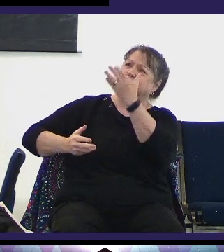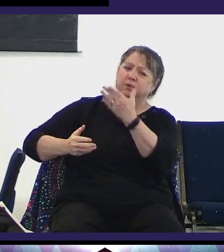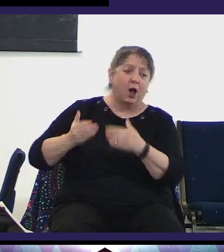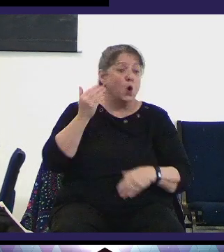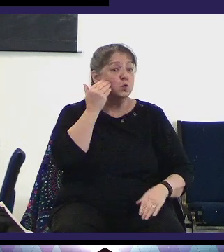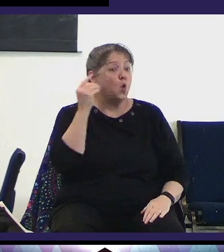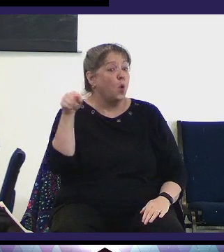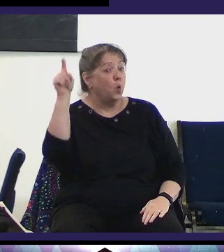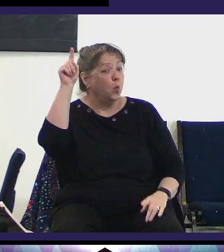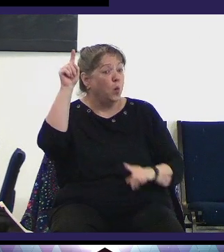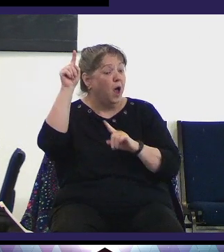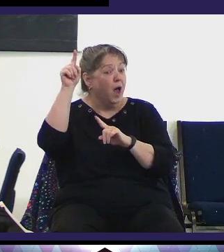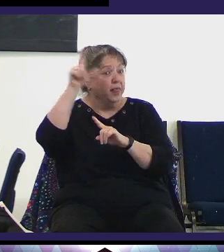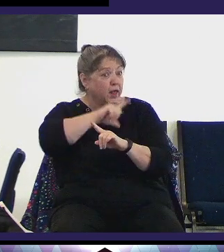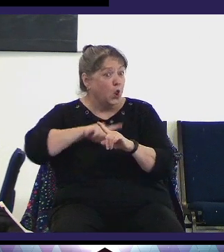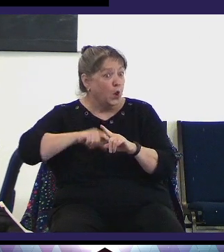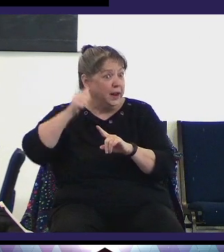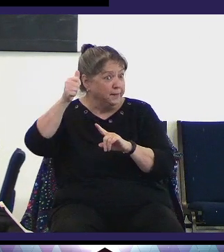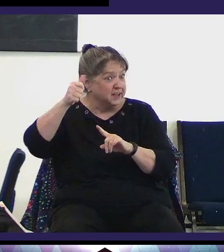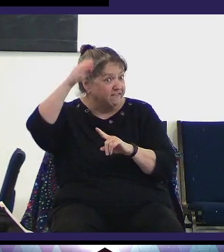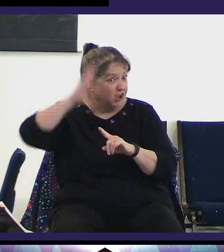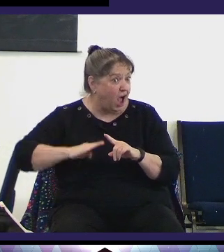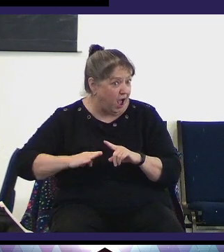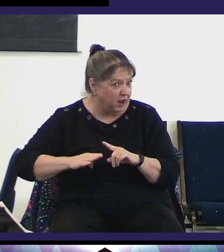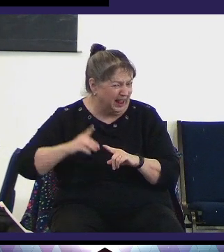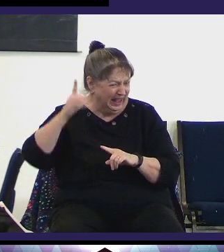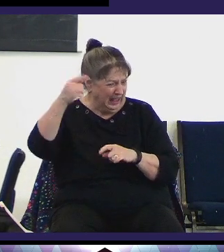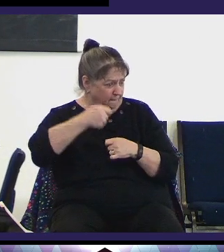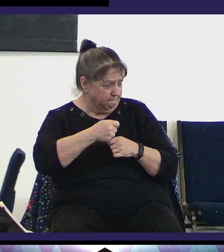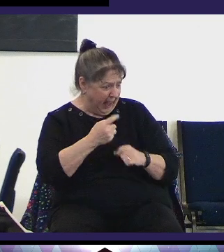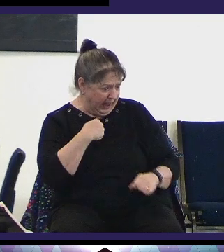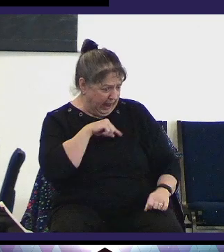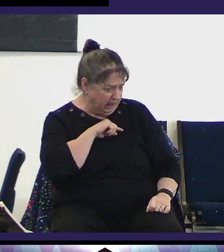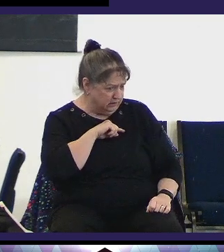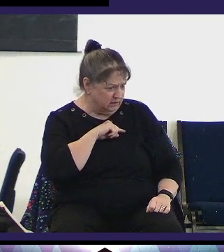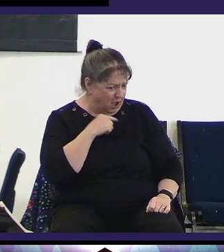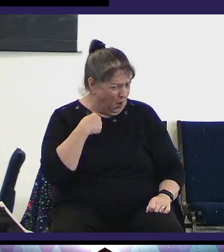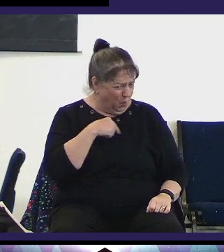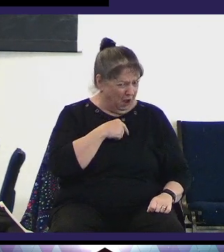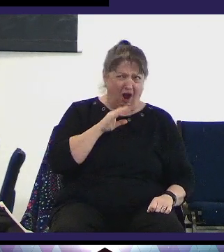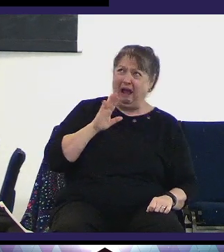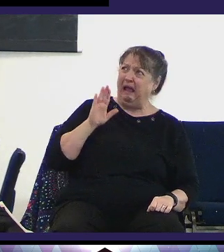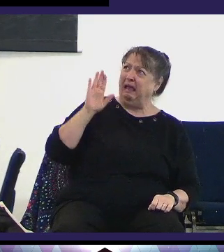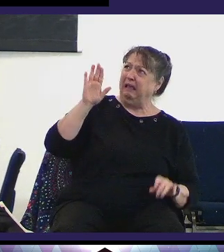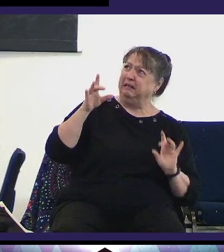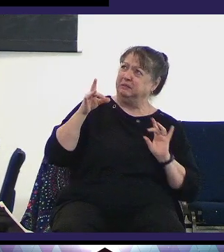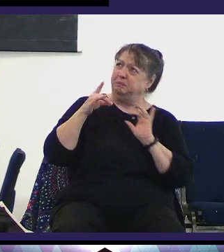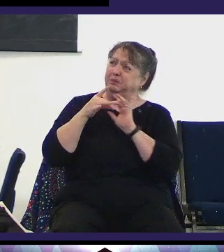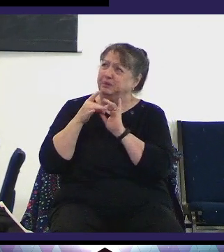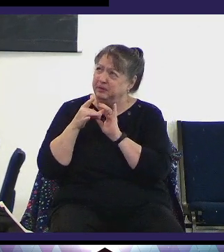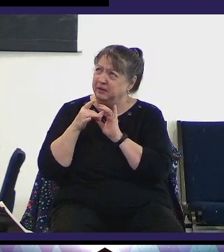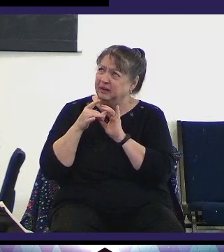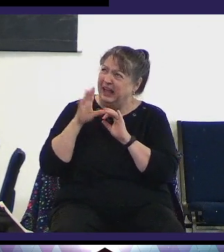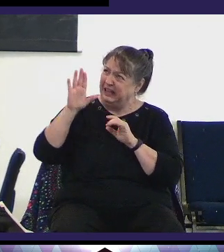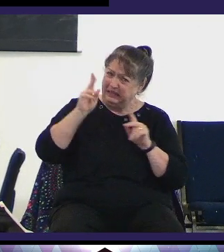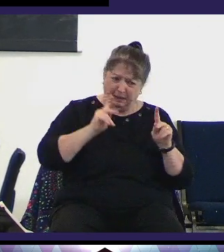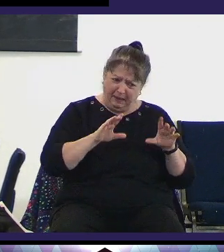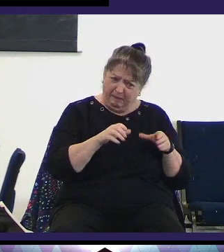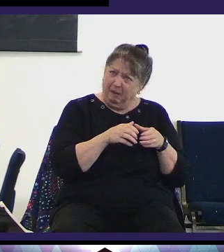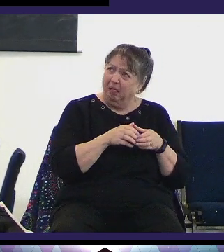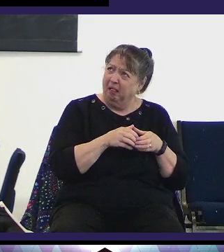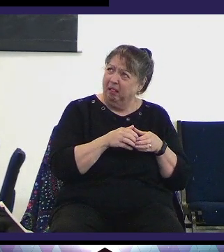is God. And it is he who made us. And we are his. We are his people, the sheep of